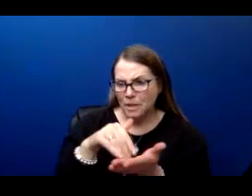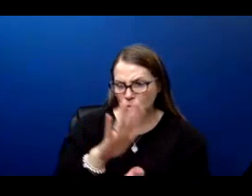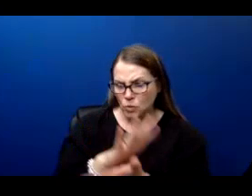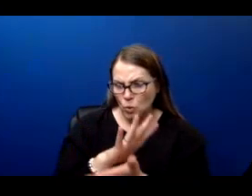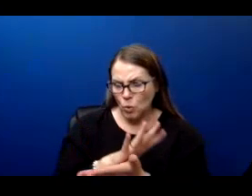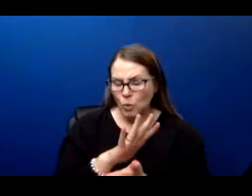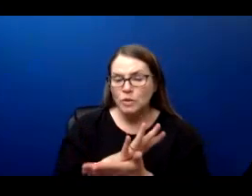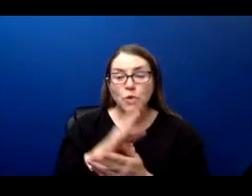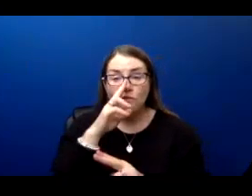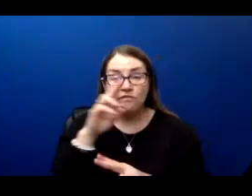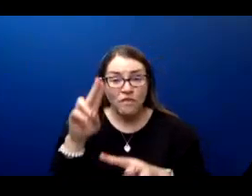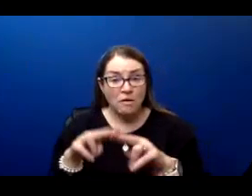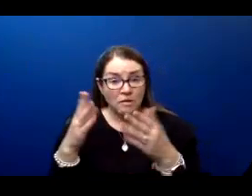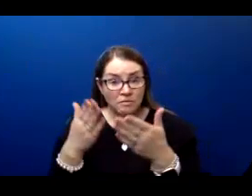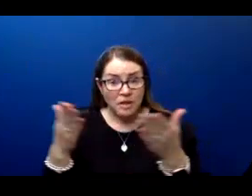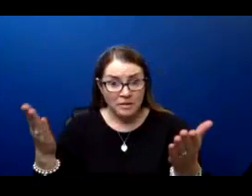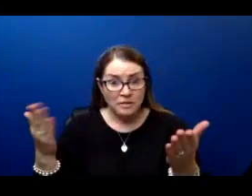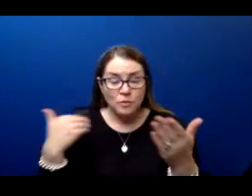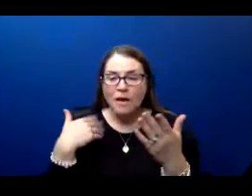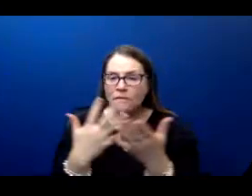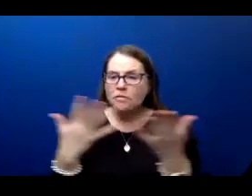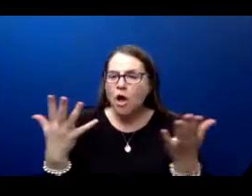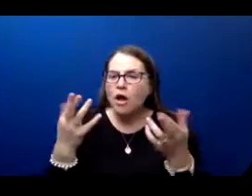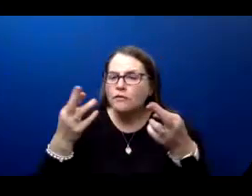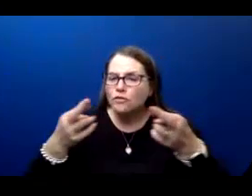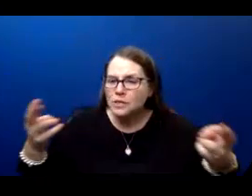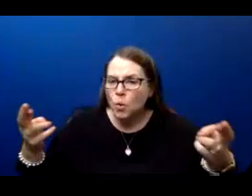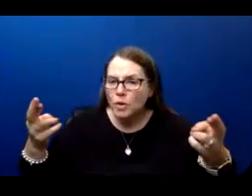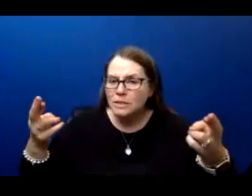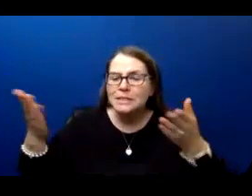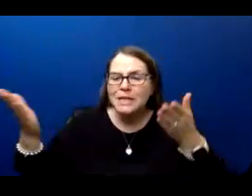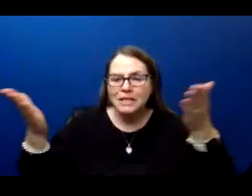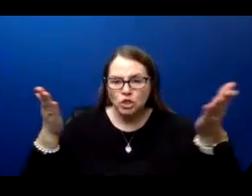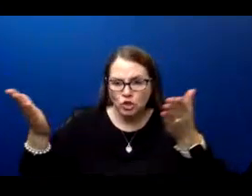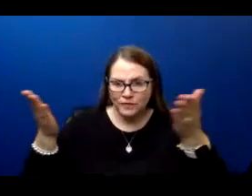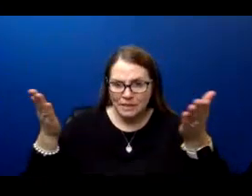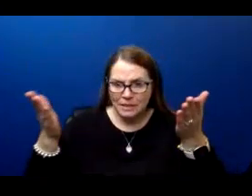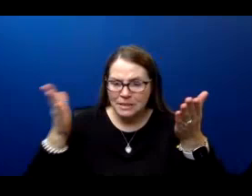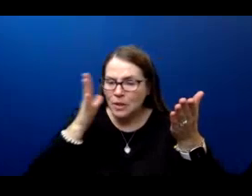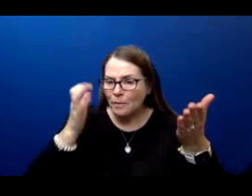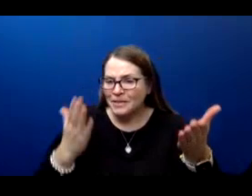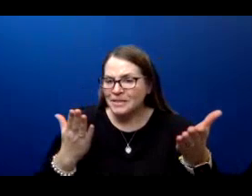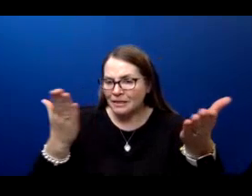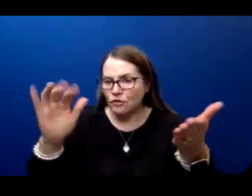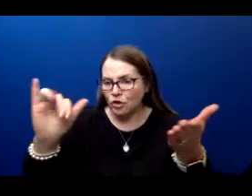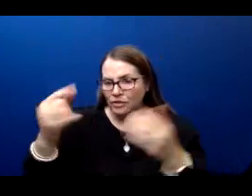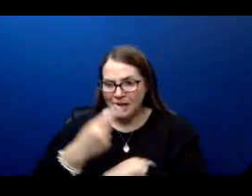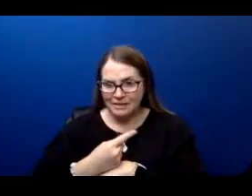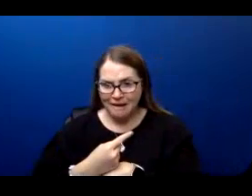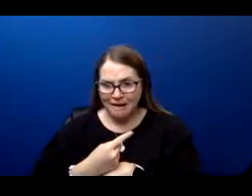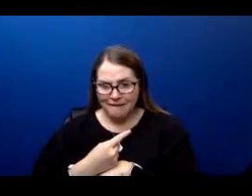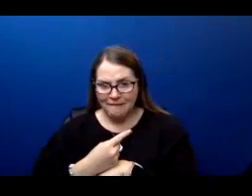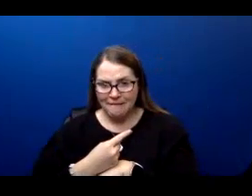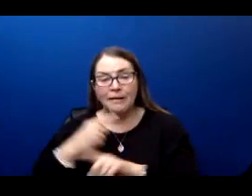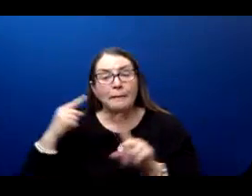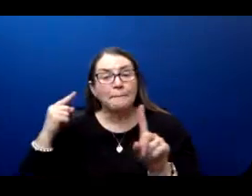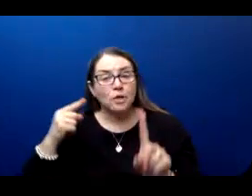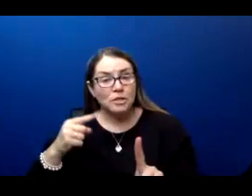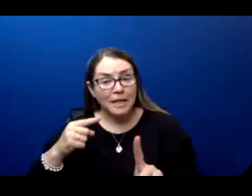that nature, but we also have a lot of resources and services that will be delivered that day. In